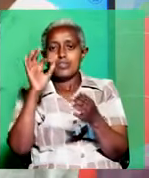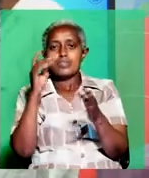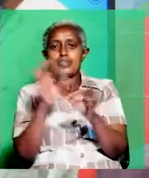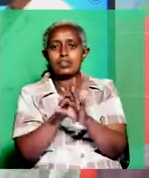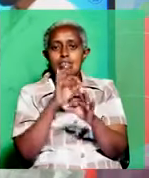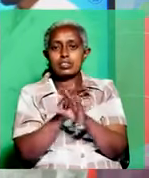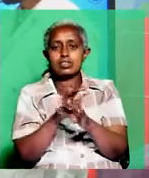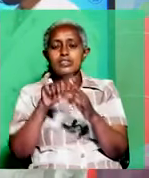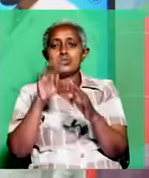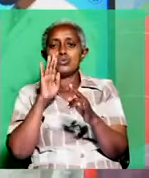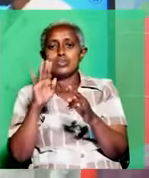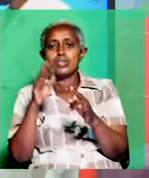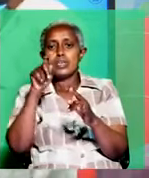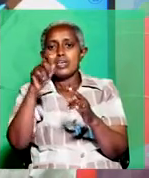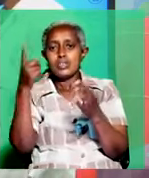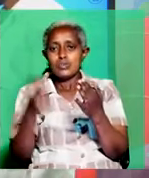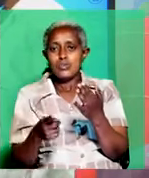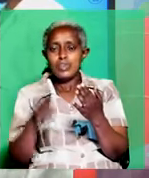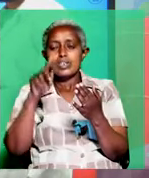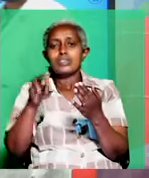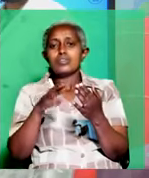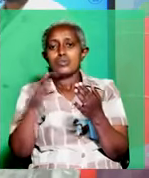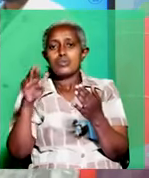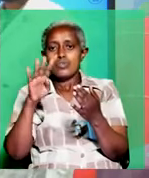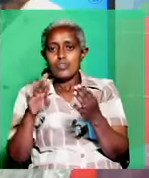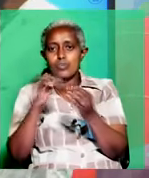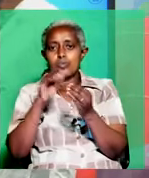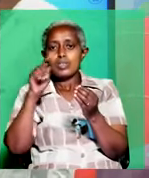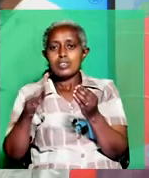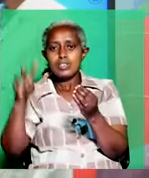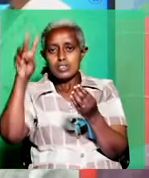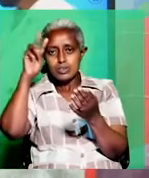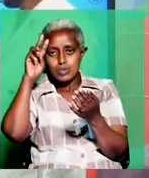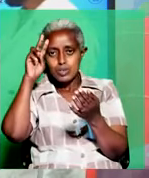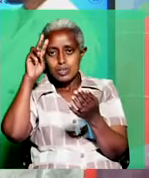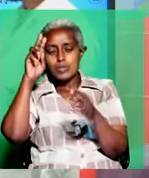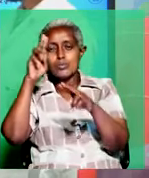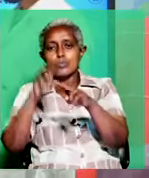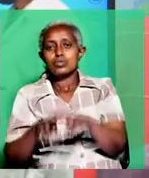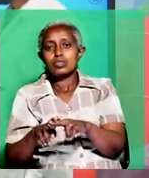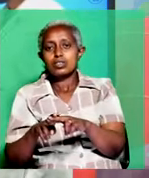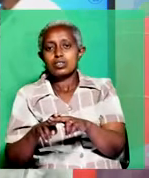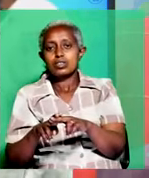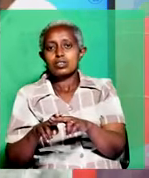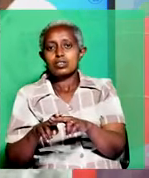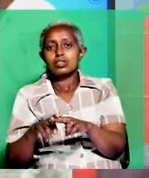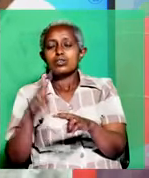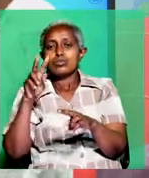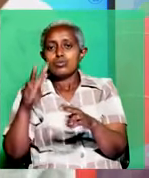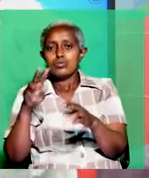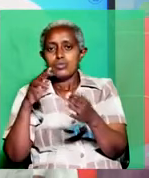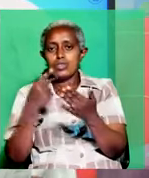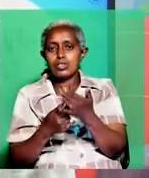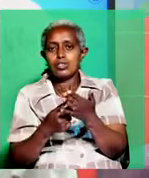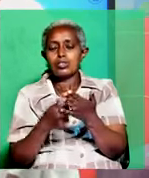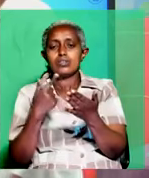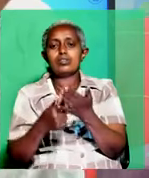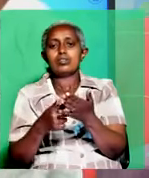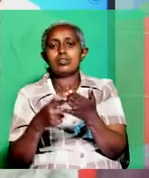to be x over the square root of 4 plus x squared, putting 2 here, you will have this